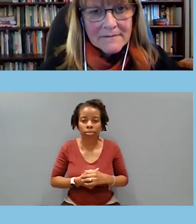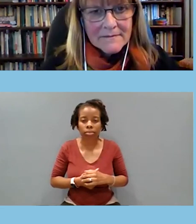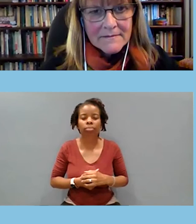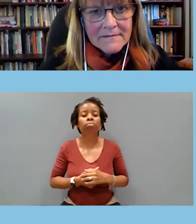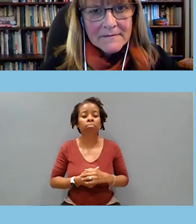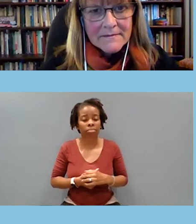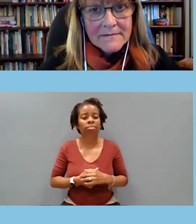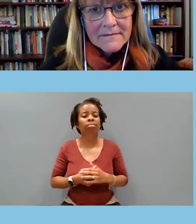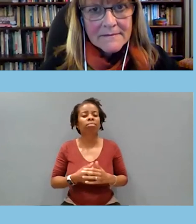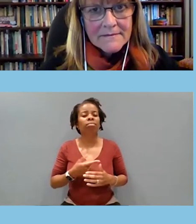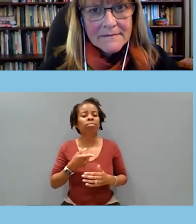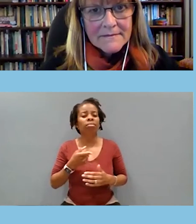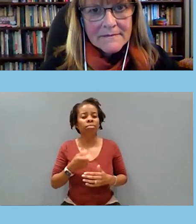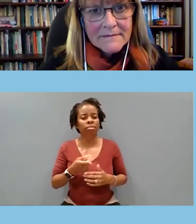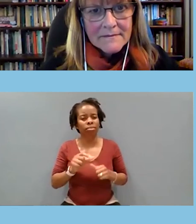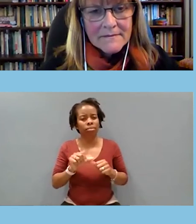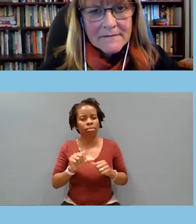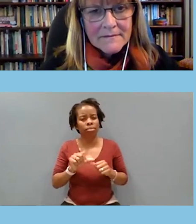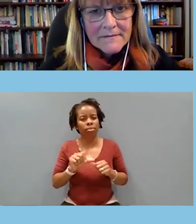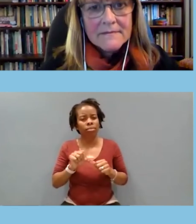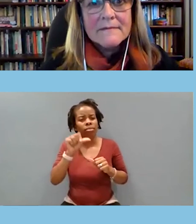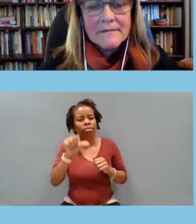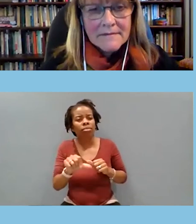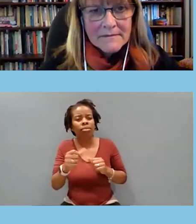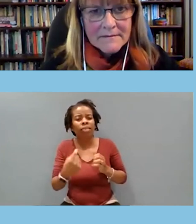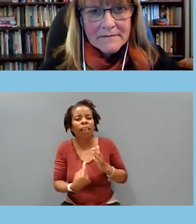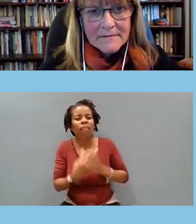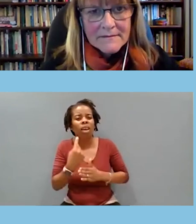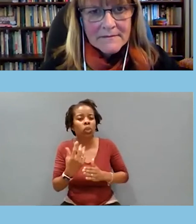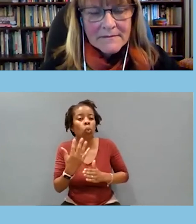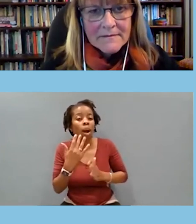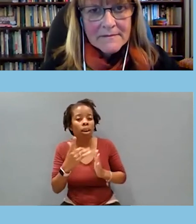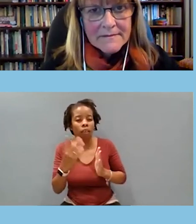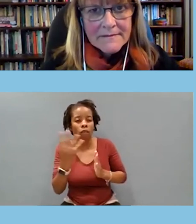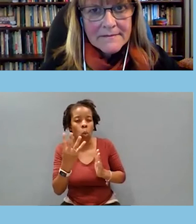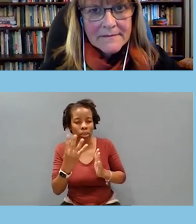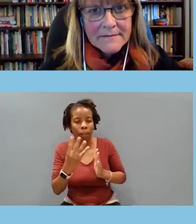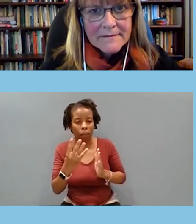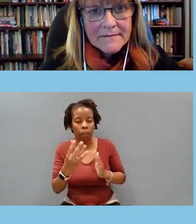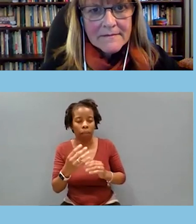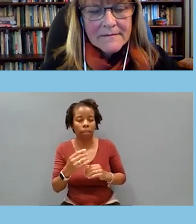Louise, but also the work in the next screening event that'll be on the 14th, I think